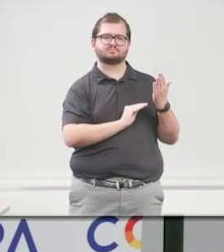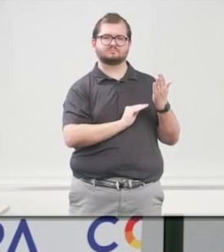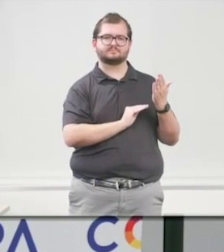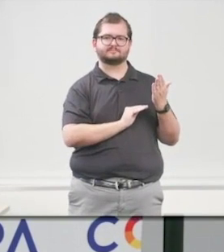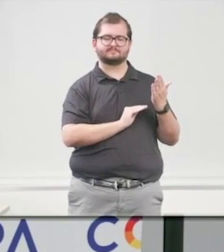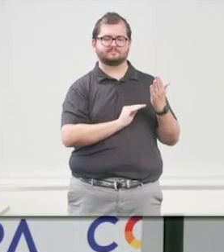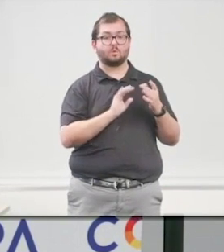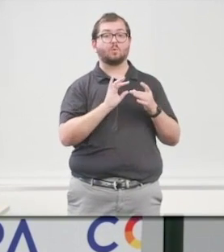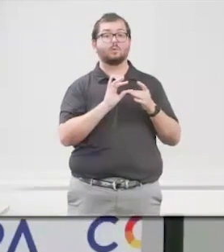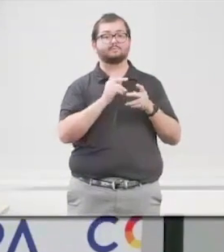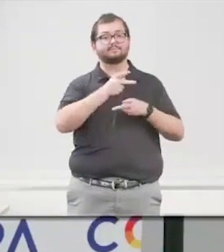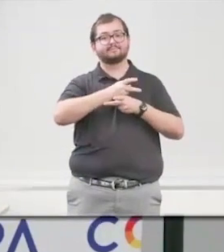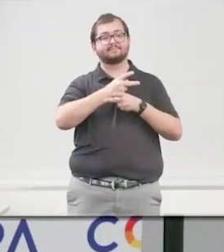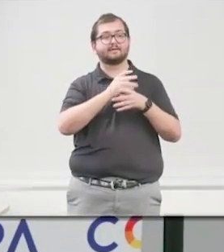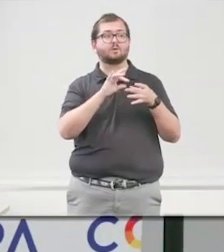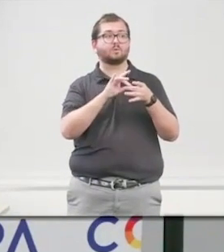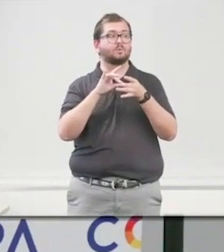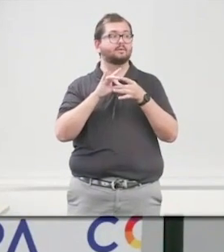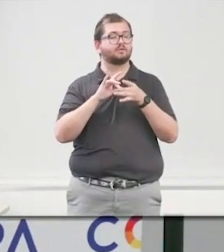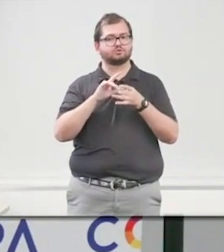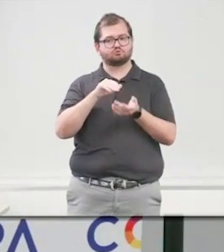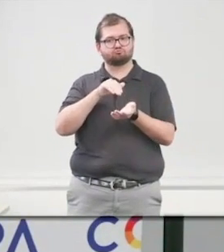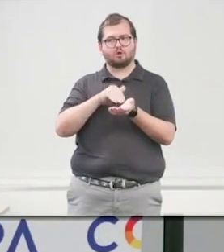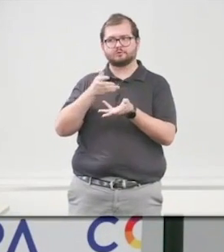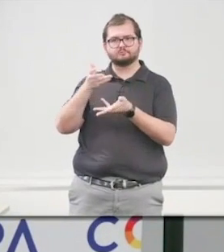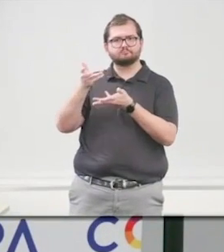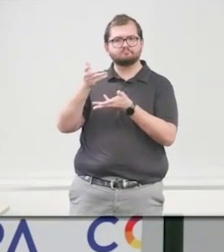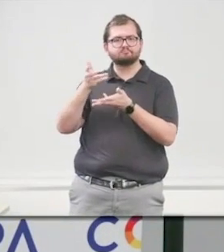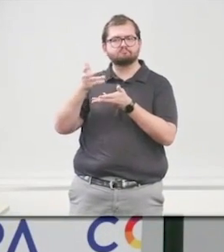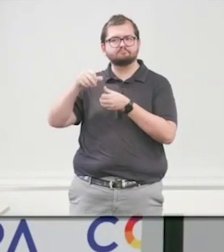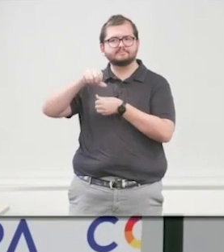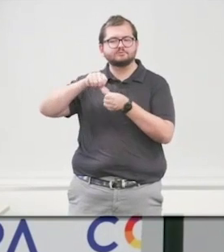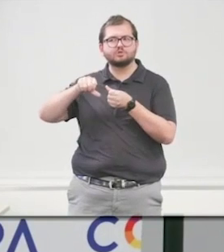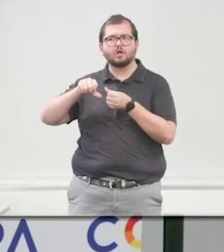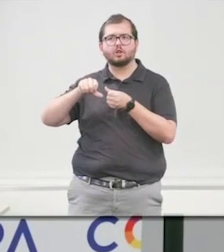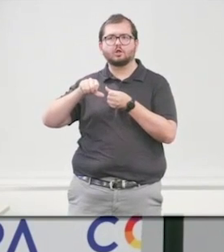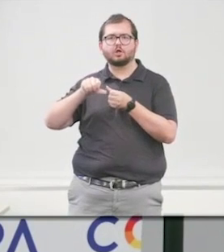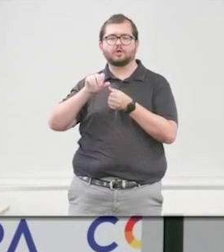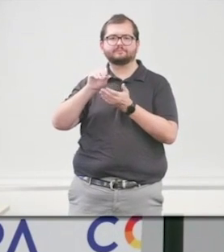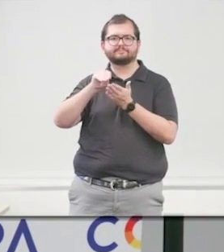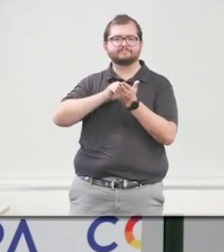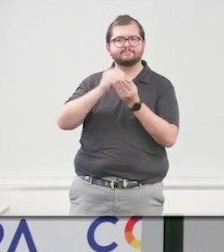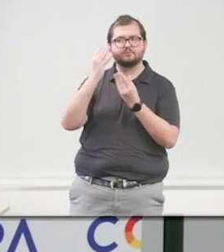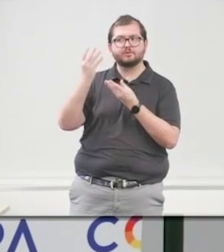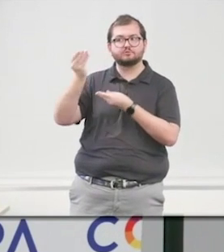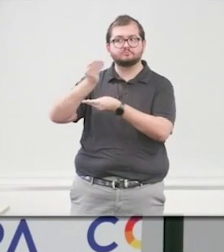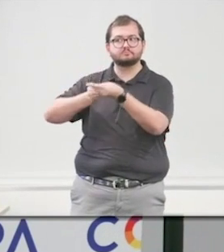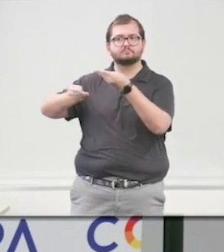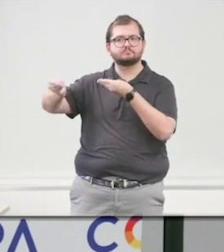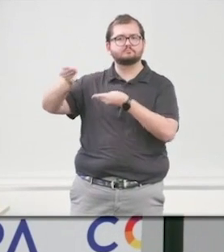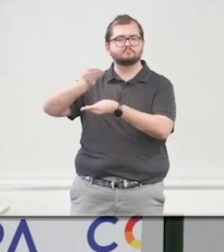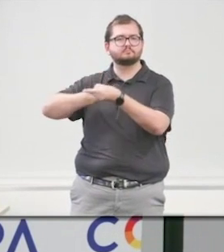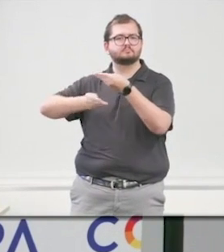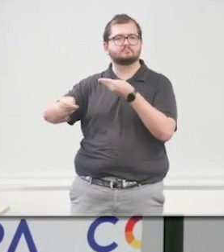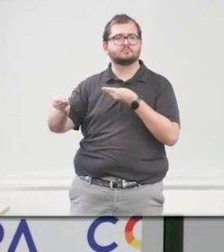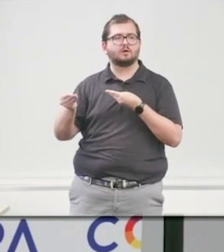care coordination. So docs talking to each other, or, records being shared, all were done